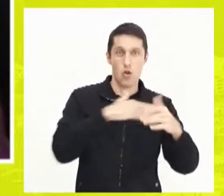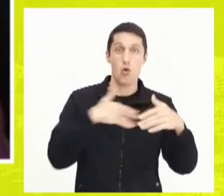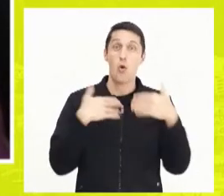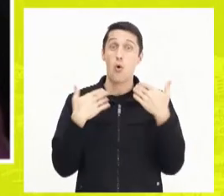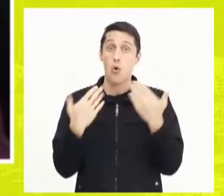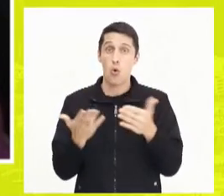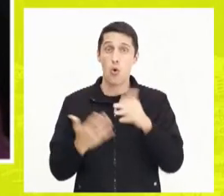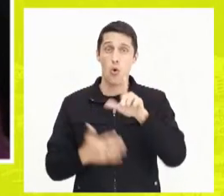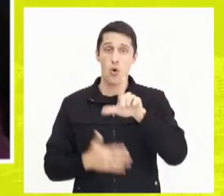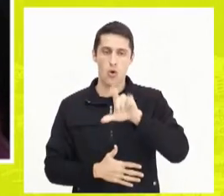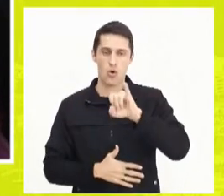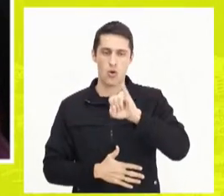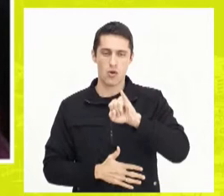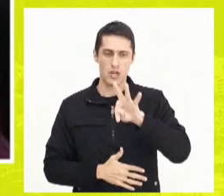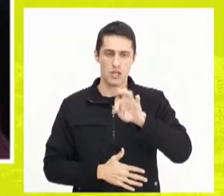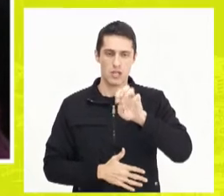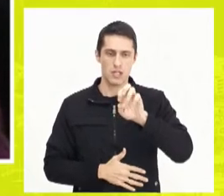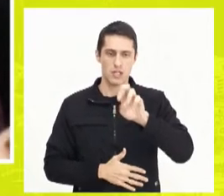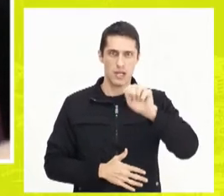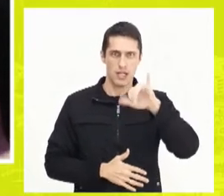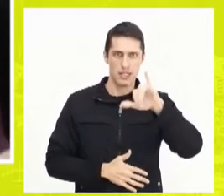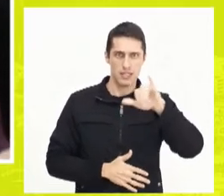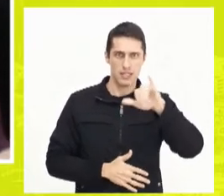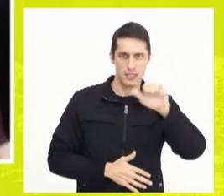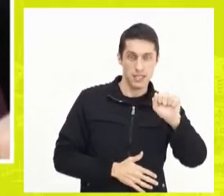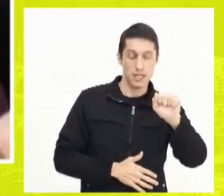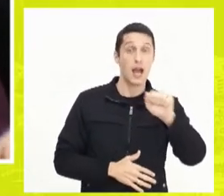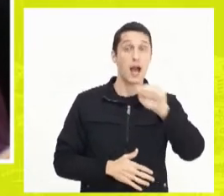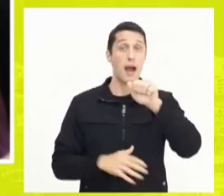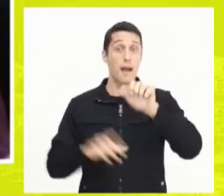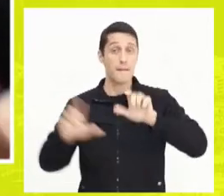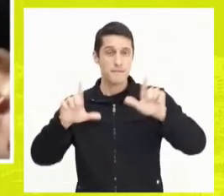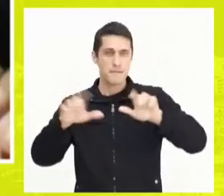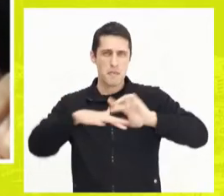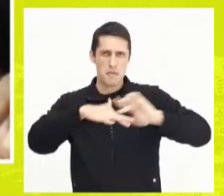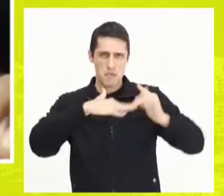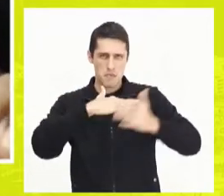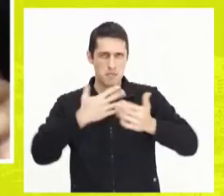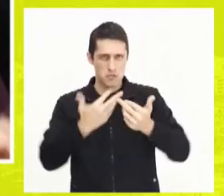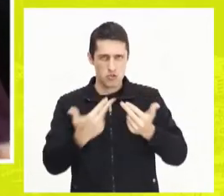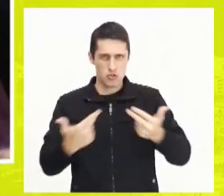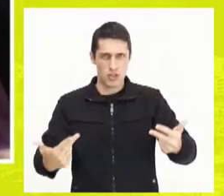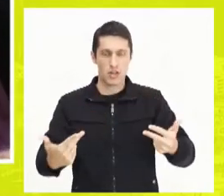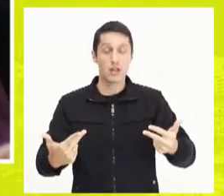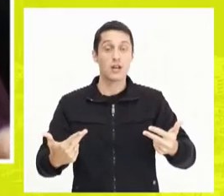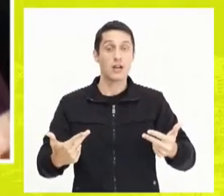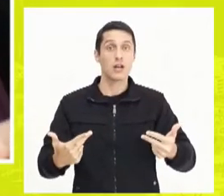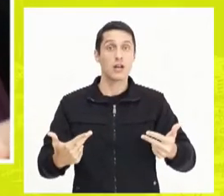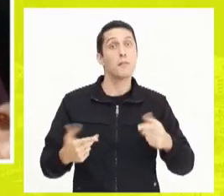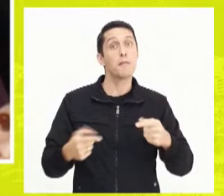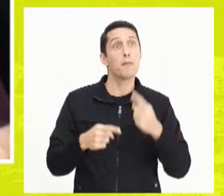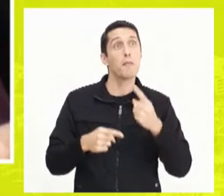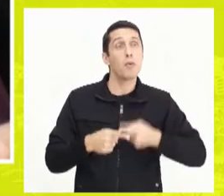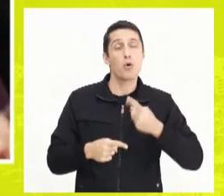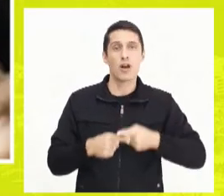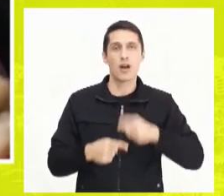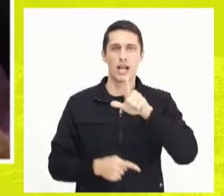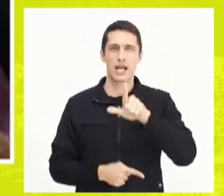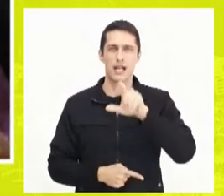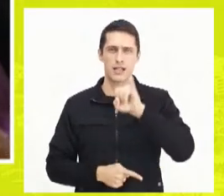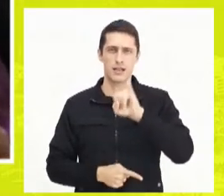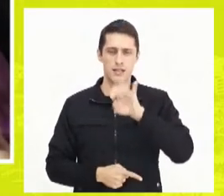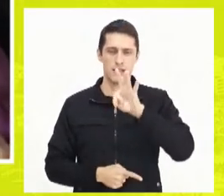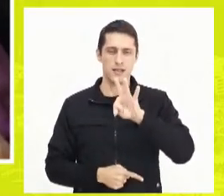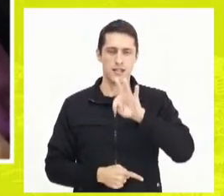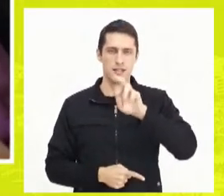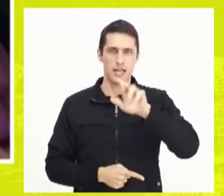literacy or media education maybe even if he's not so familiar with with that terminology because literacy